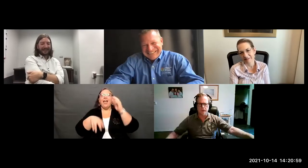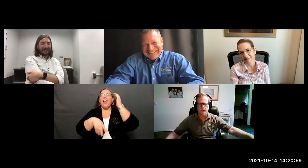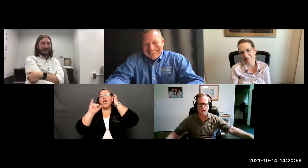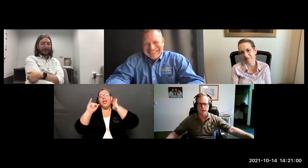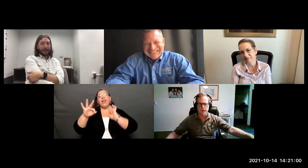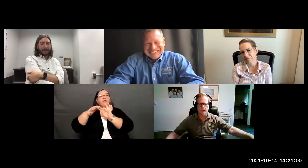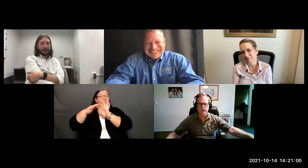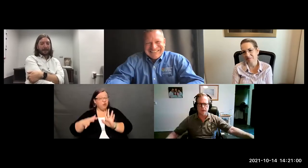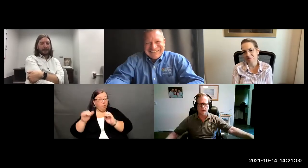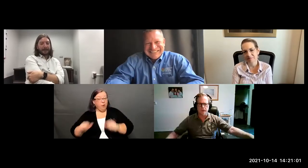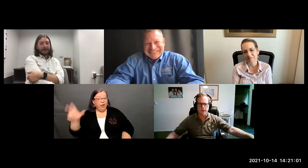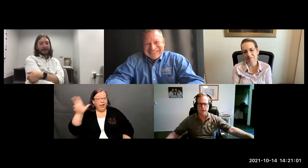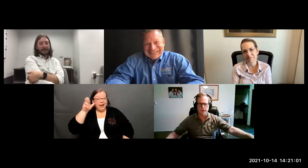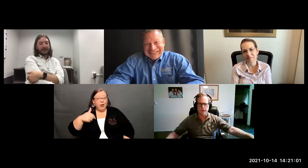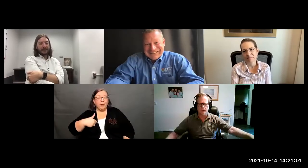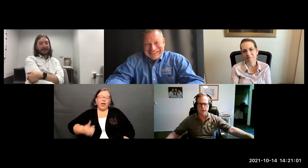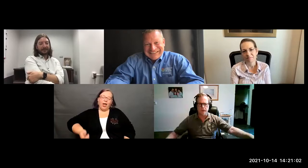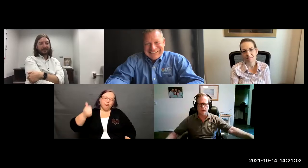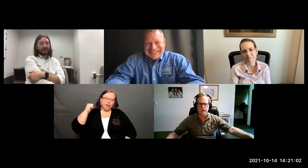interpreter can hear me.